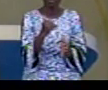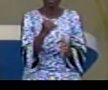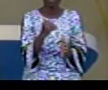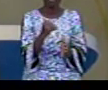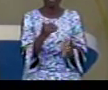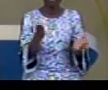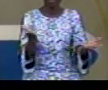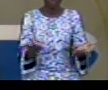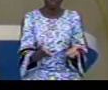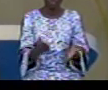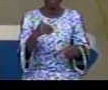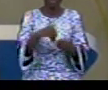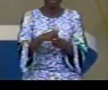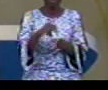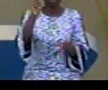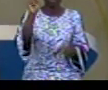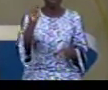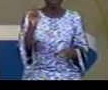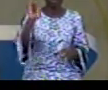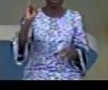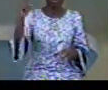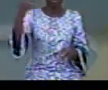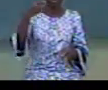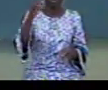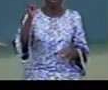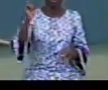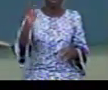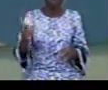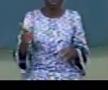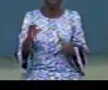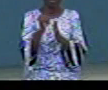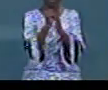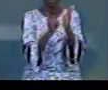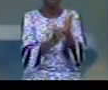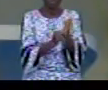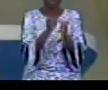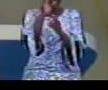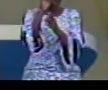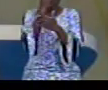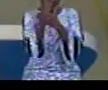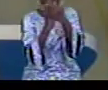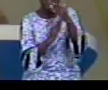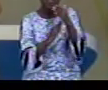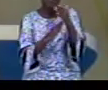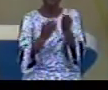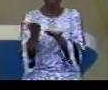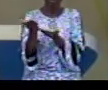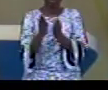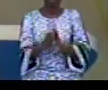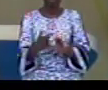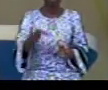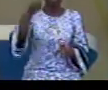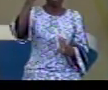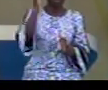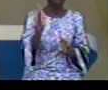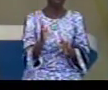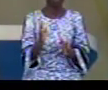State. Humble servant of God, like his master, the Lord Jesus